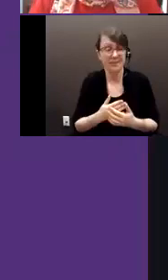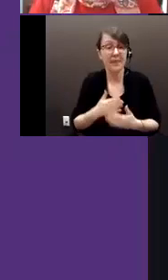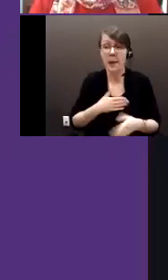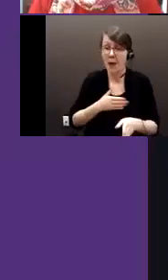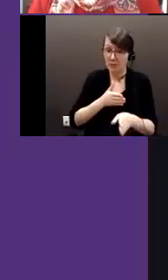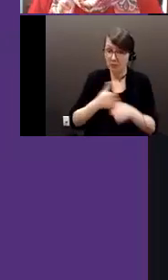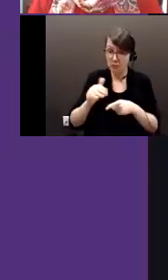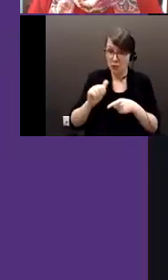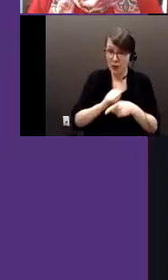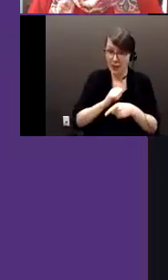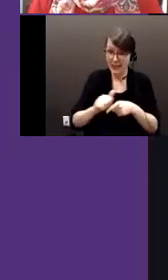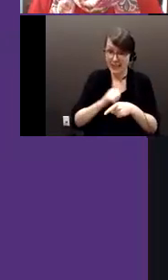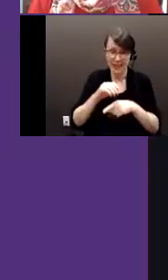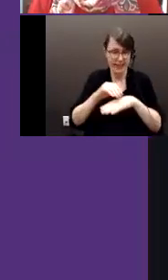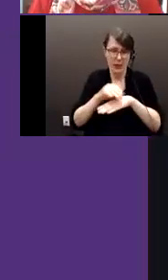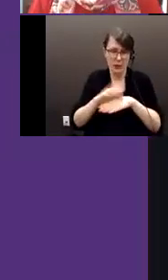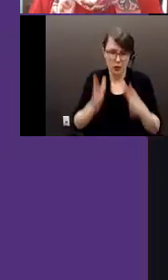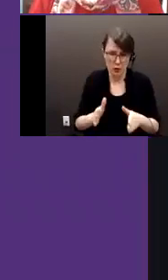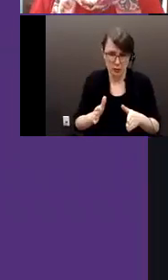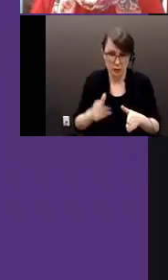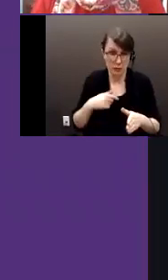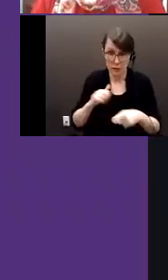not trained to be a public educator.